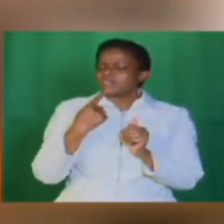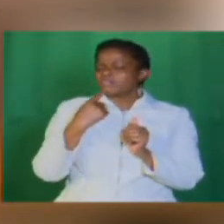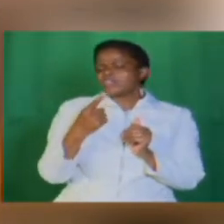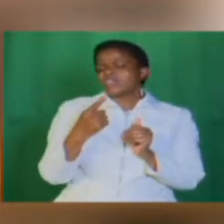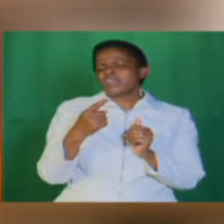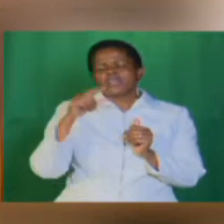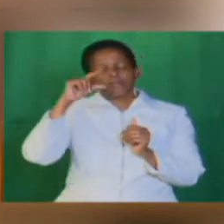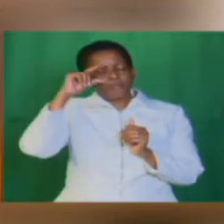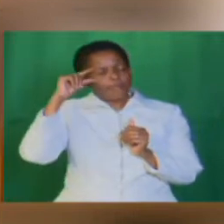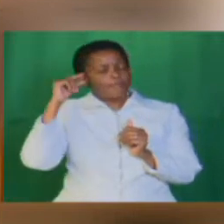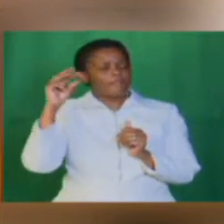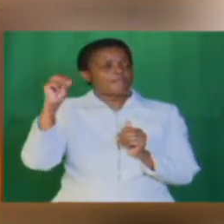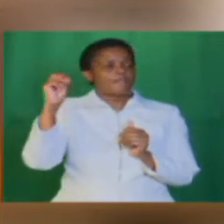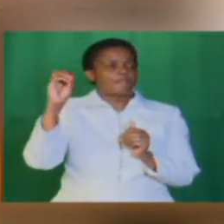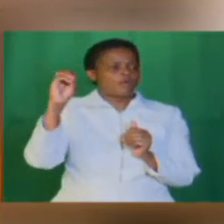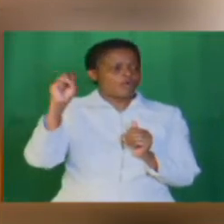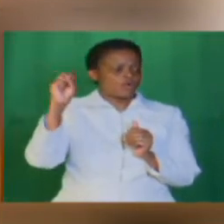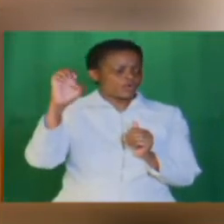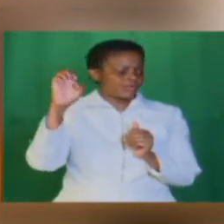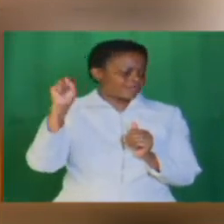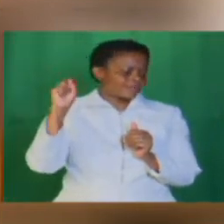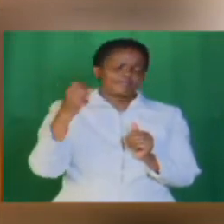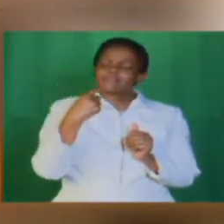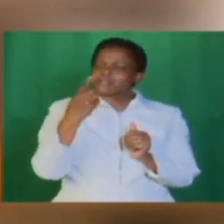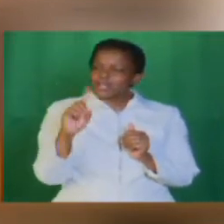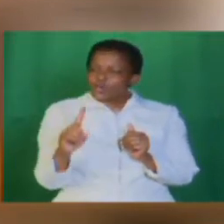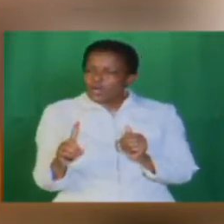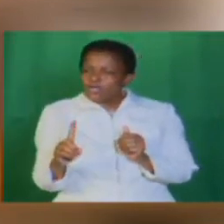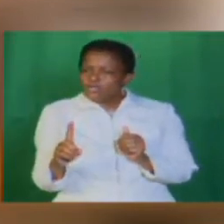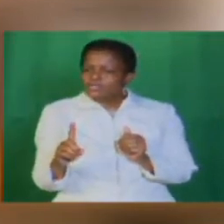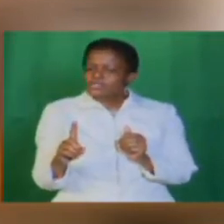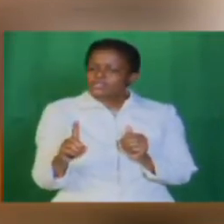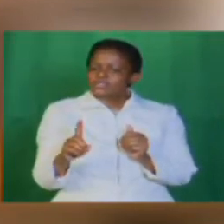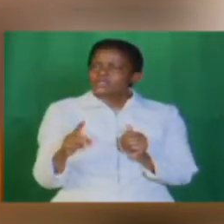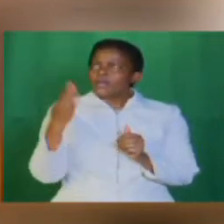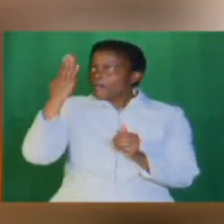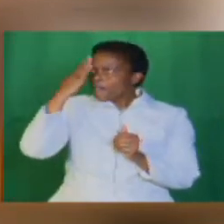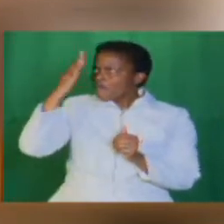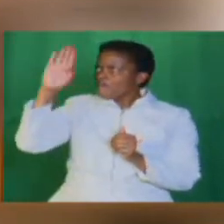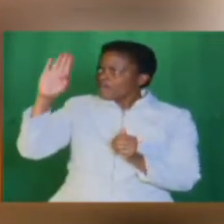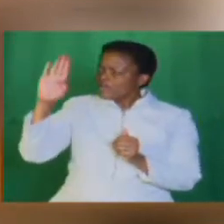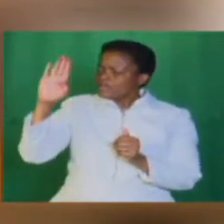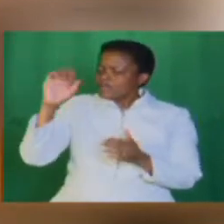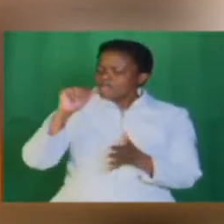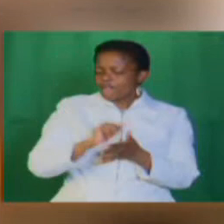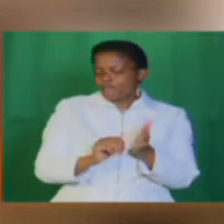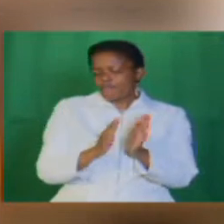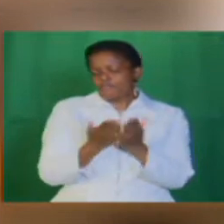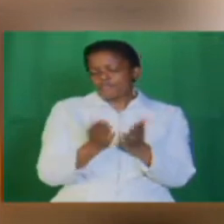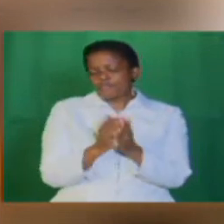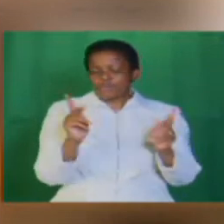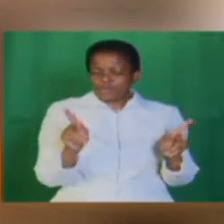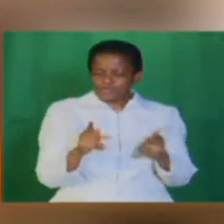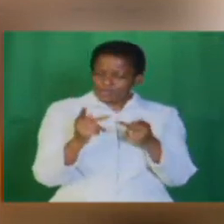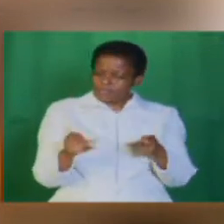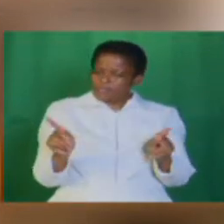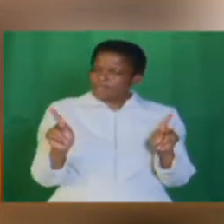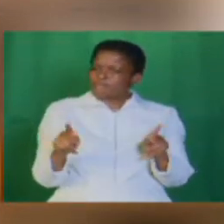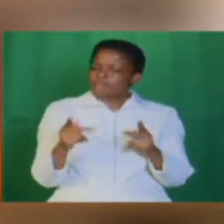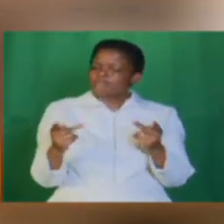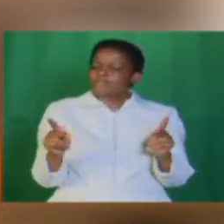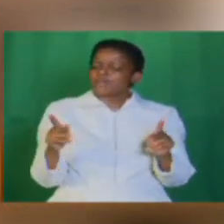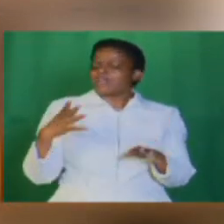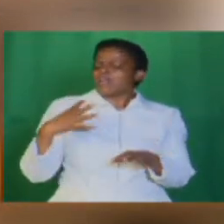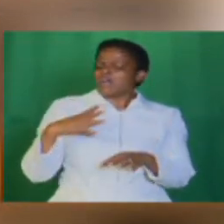said about him, what was prophesied about him in the book of Psalms, and what other prophets